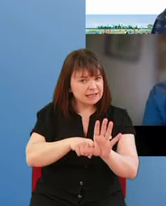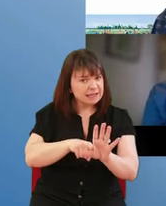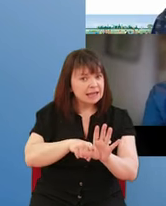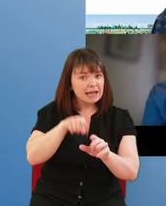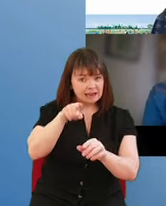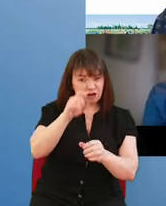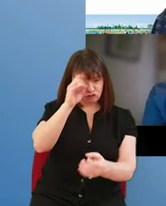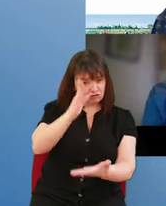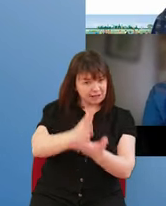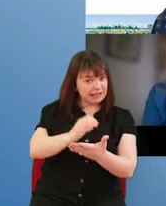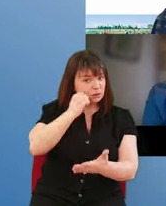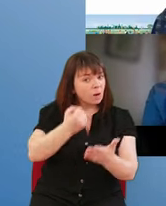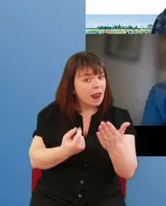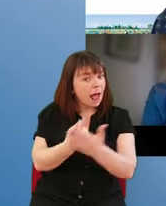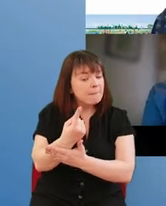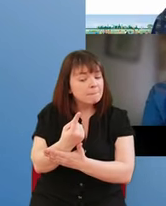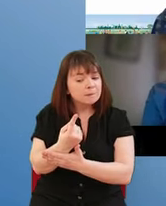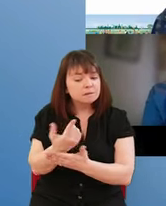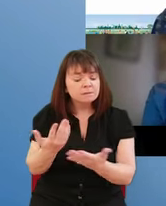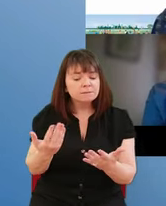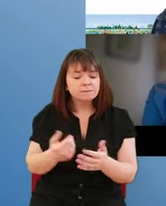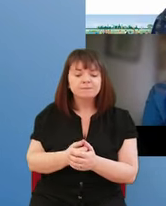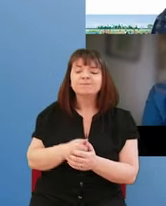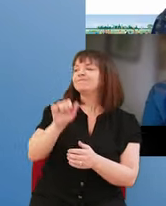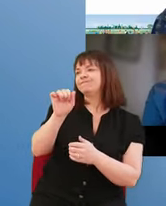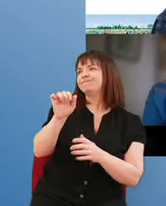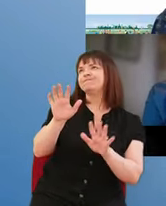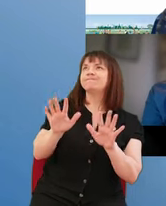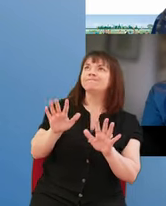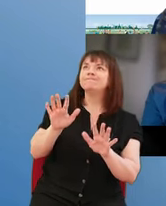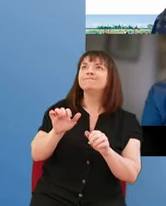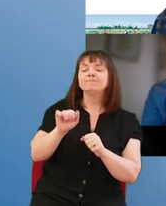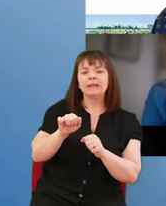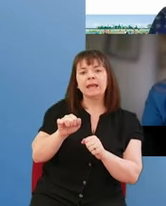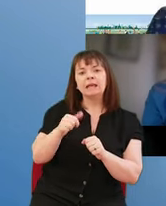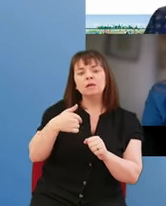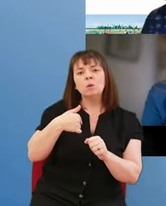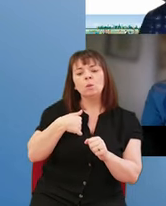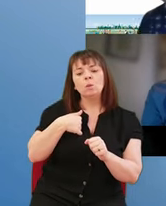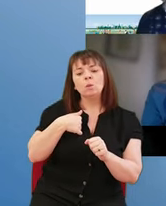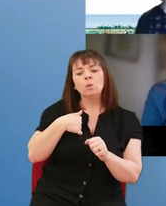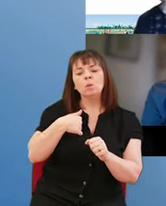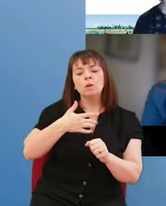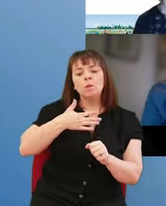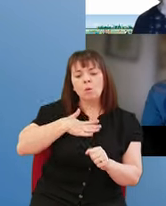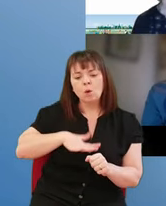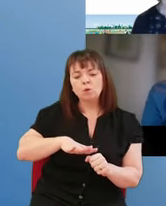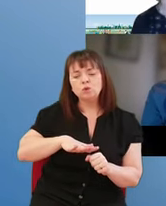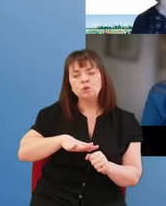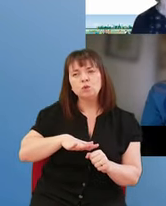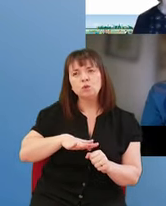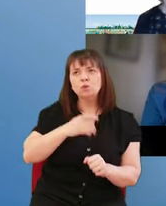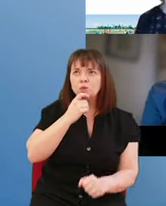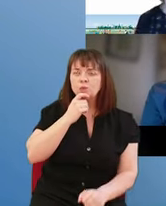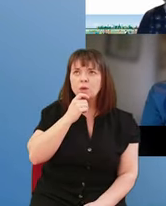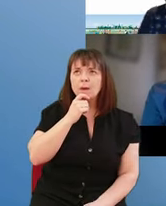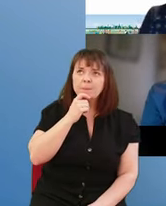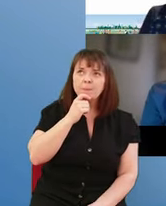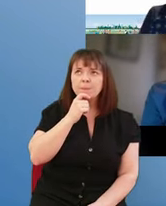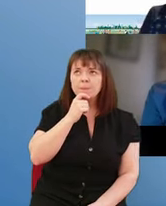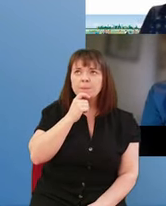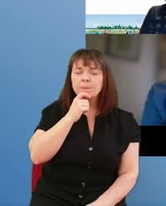change that in terms of what we've got, in terms of what's been delivered. So obviously the information's often in arrears in terms of